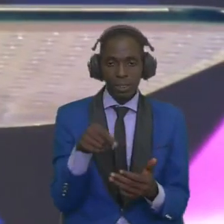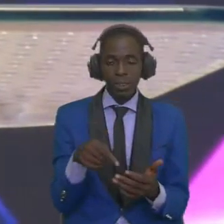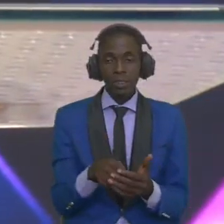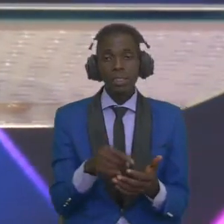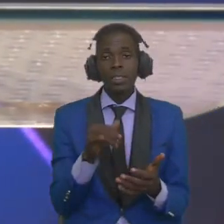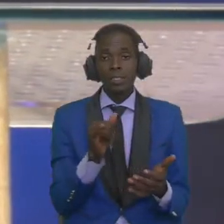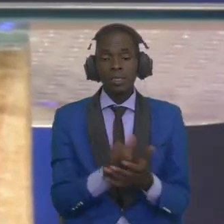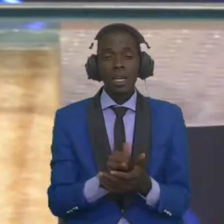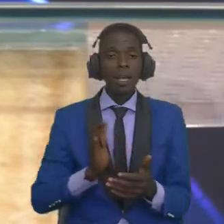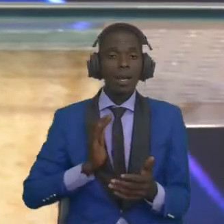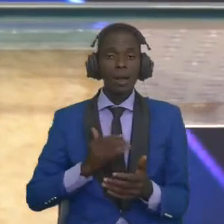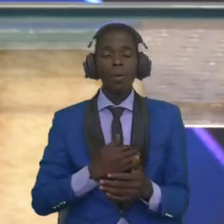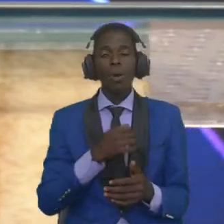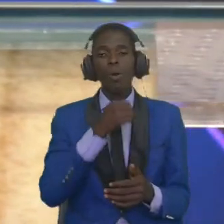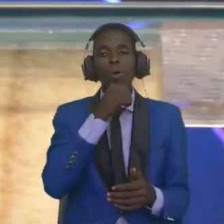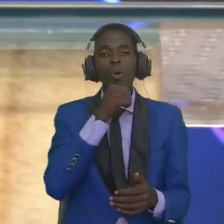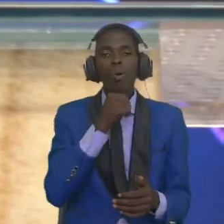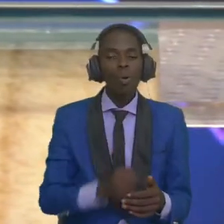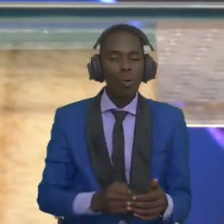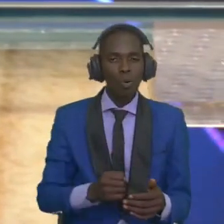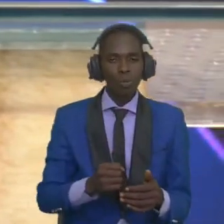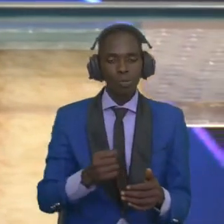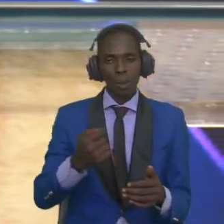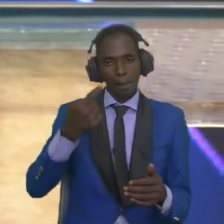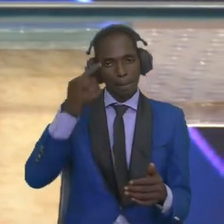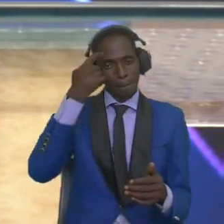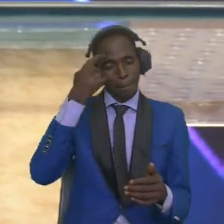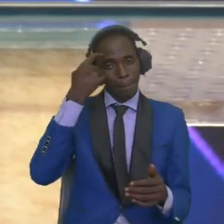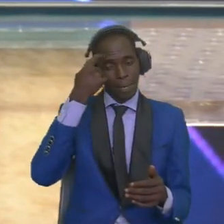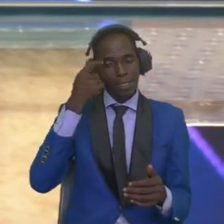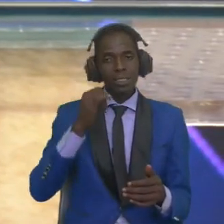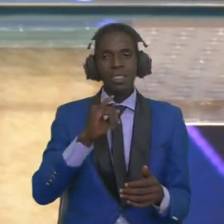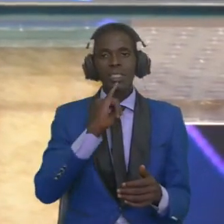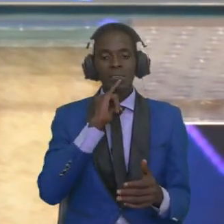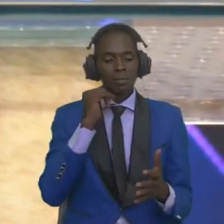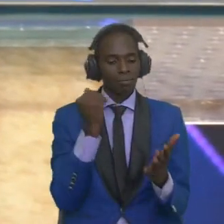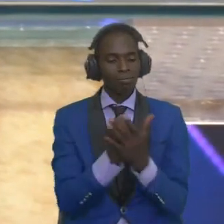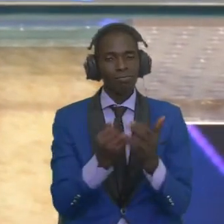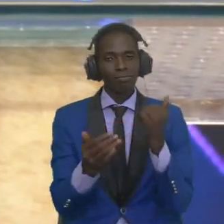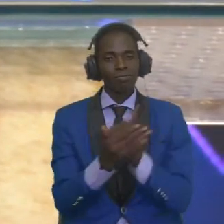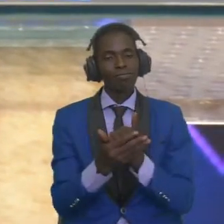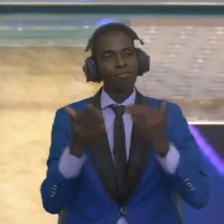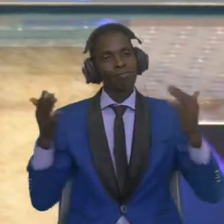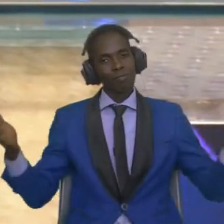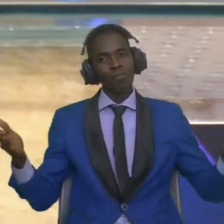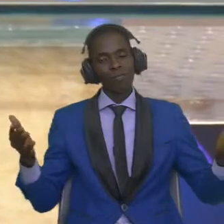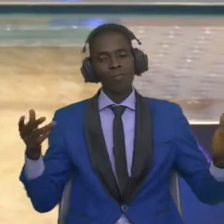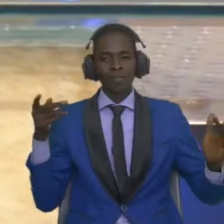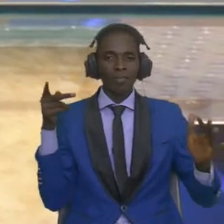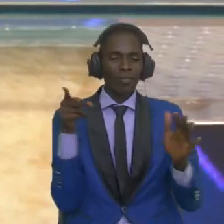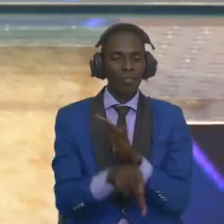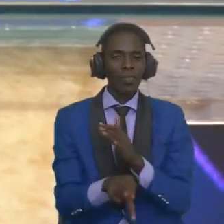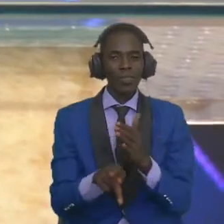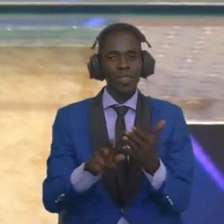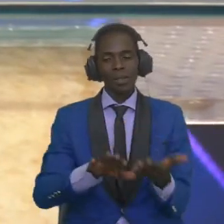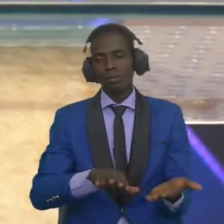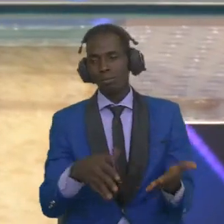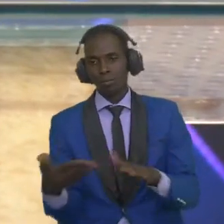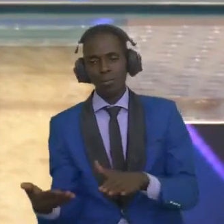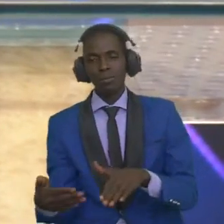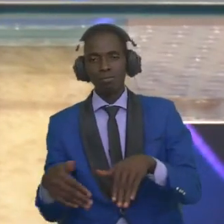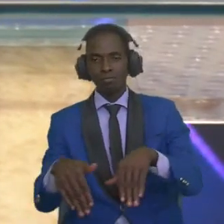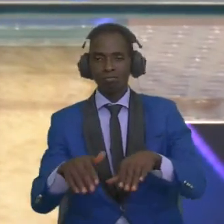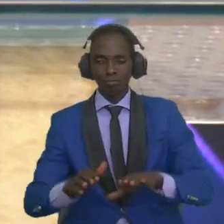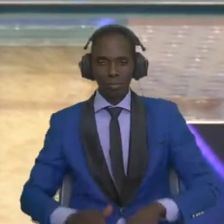our old man is crucified with him, that the body of sin